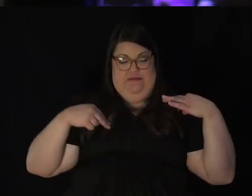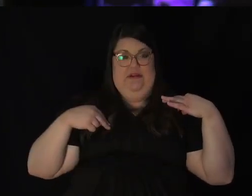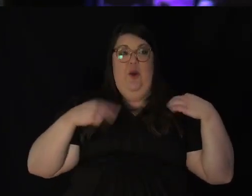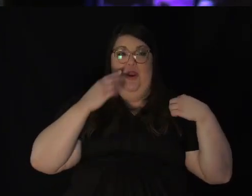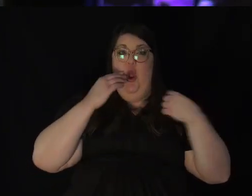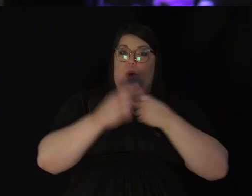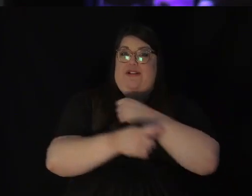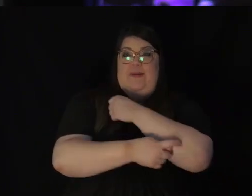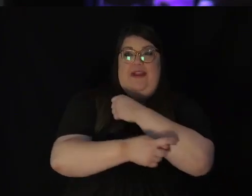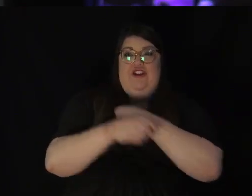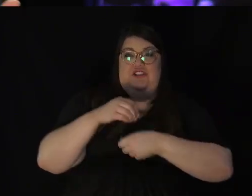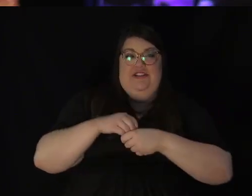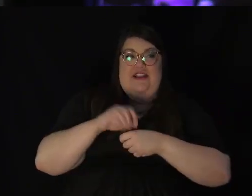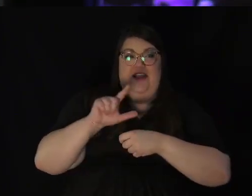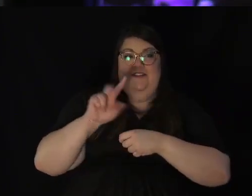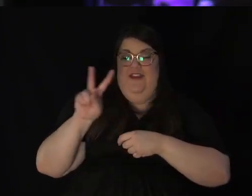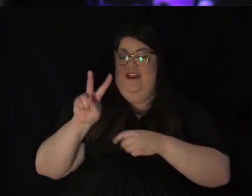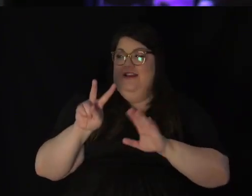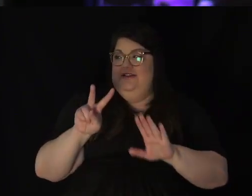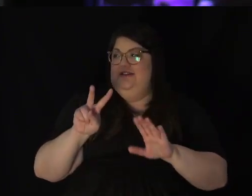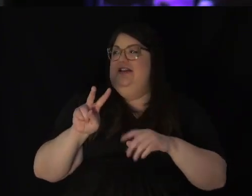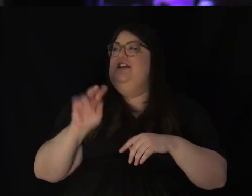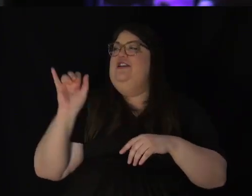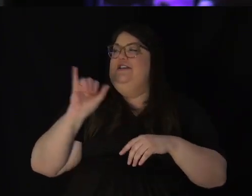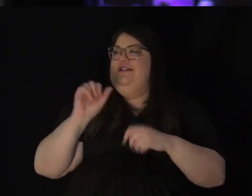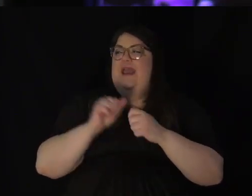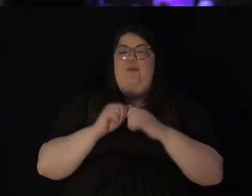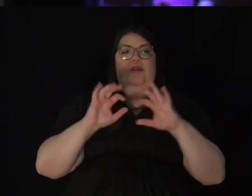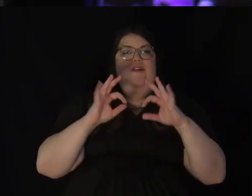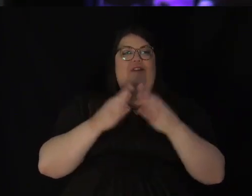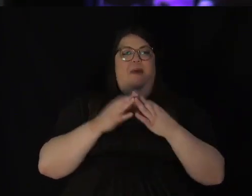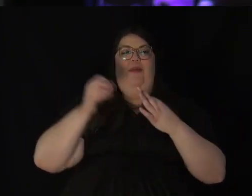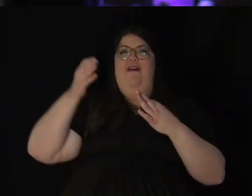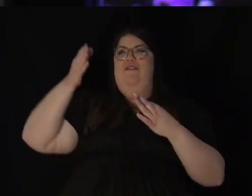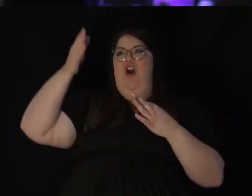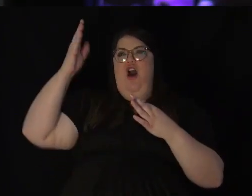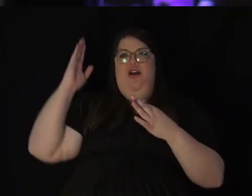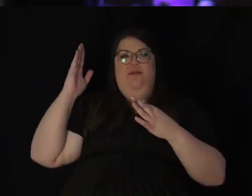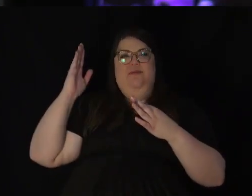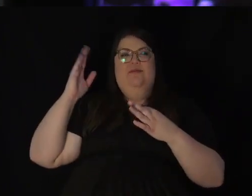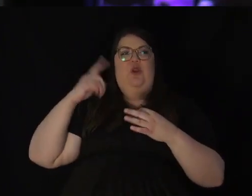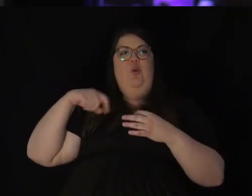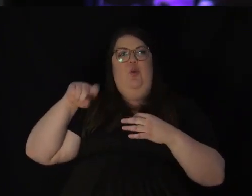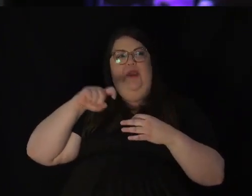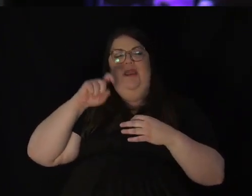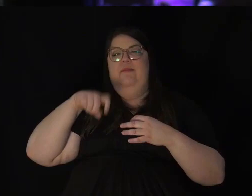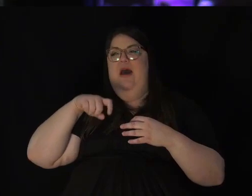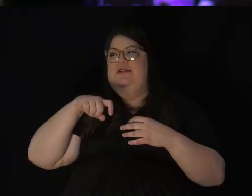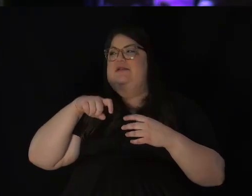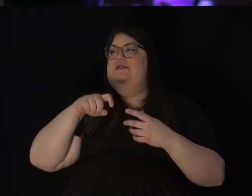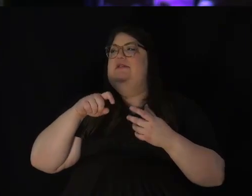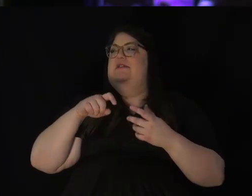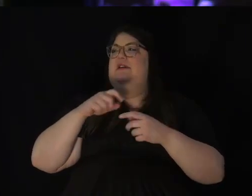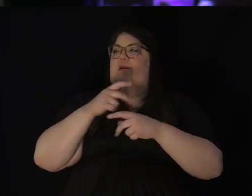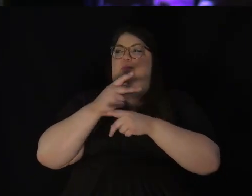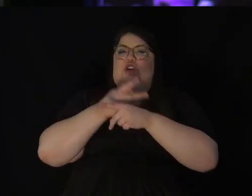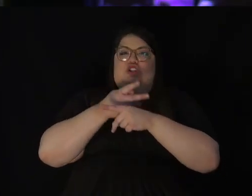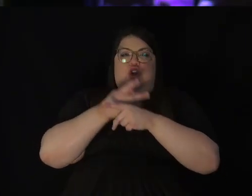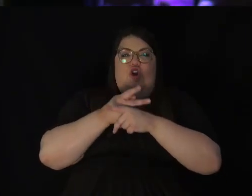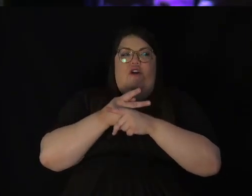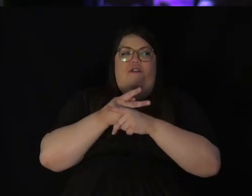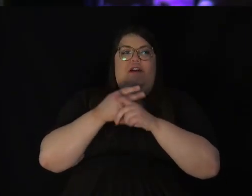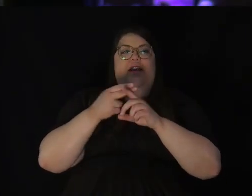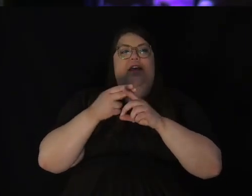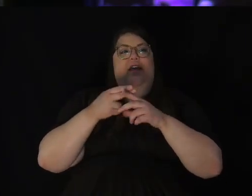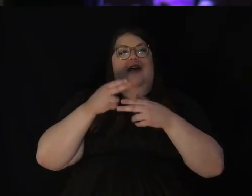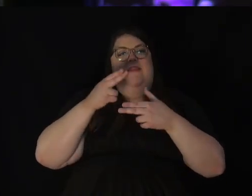Vegas. Okay, this is the same with the family of God. We must preserve the reputation